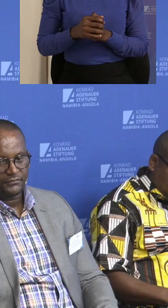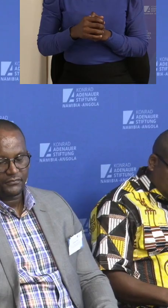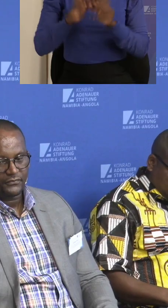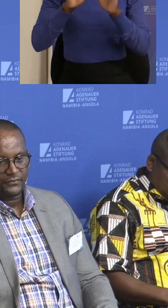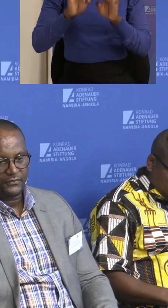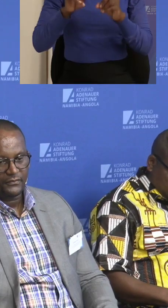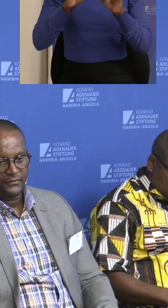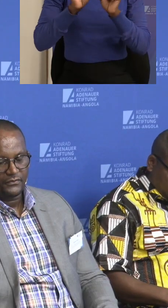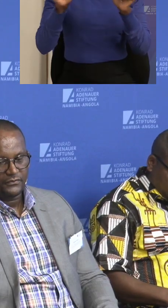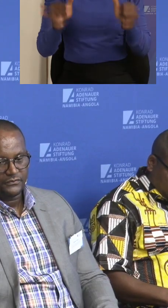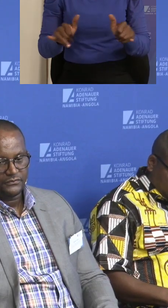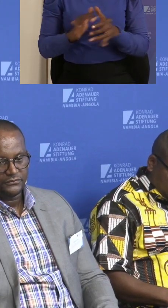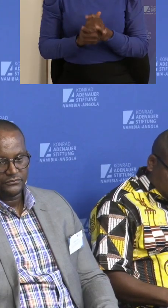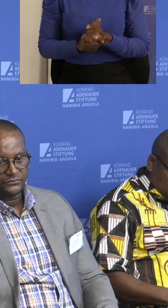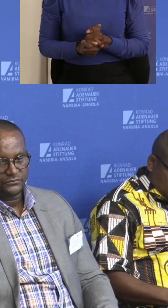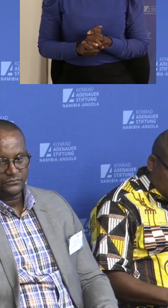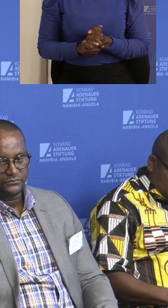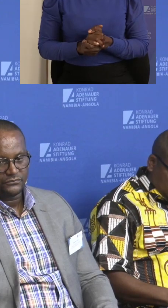education system.